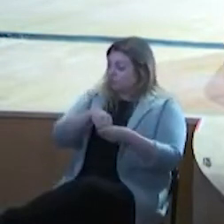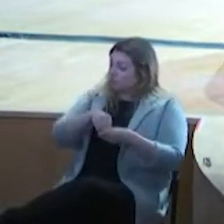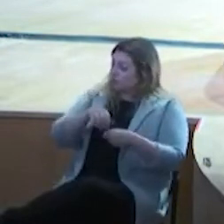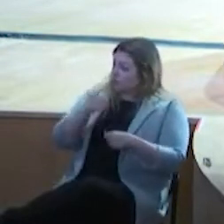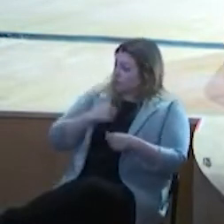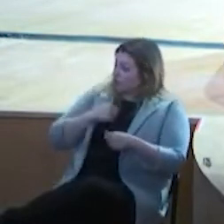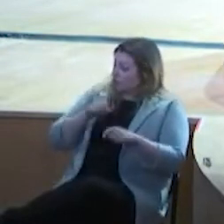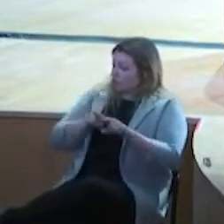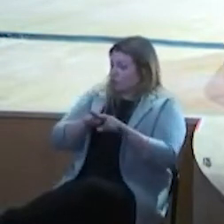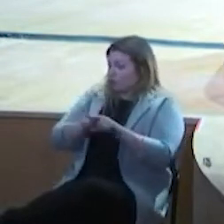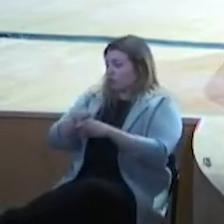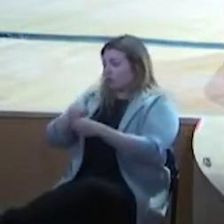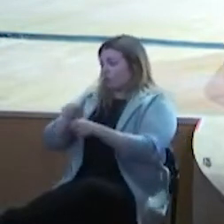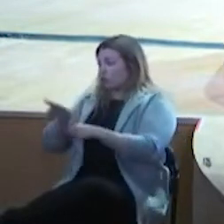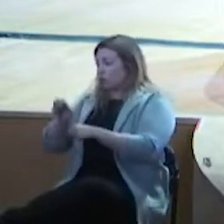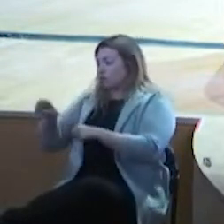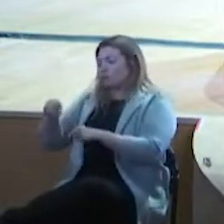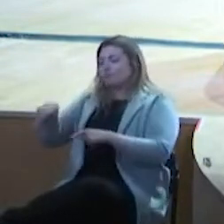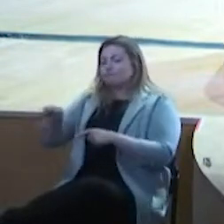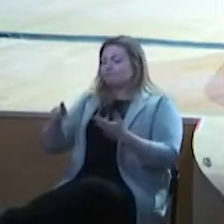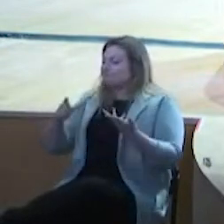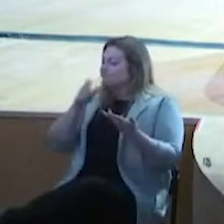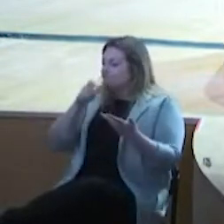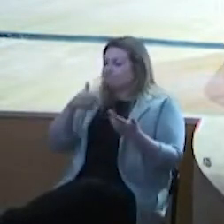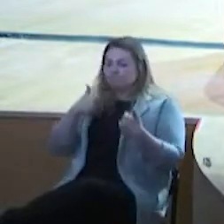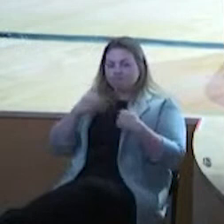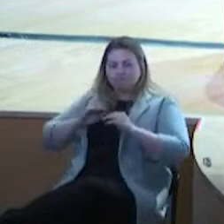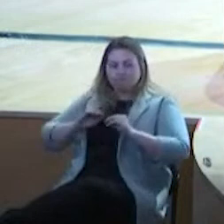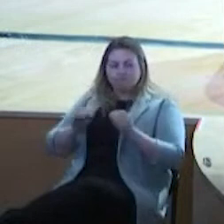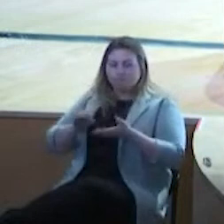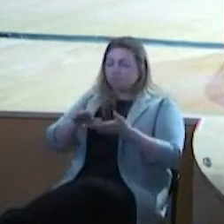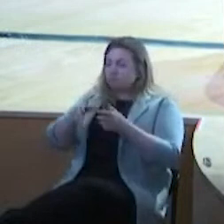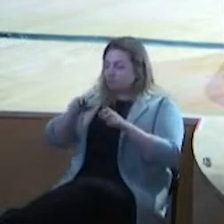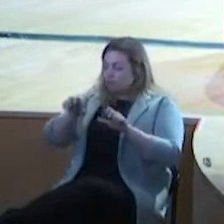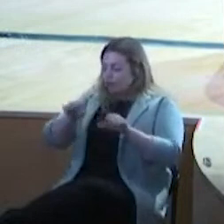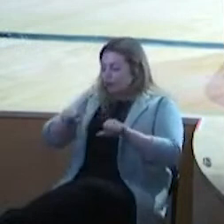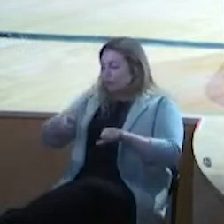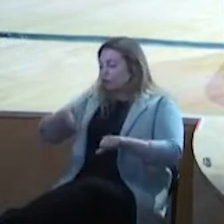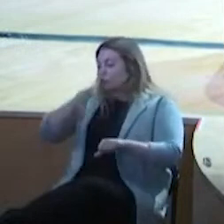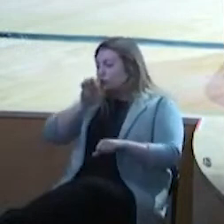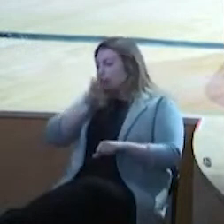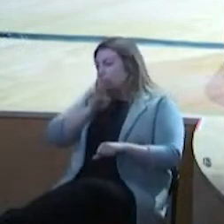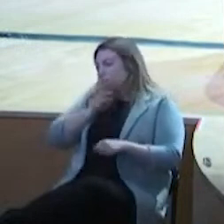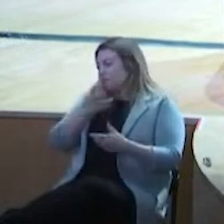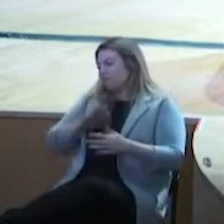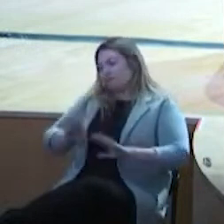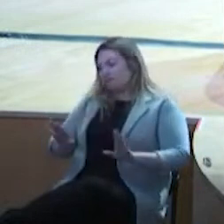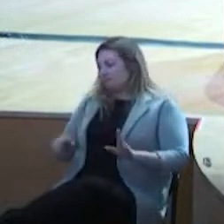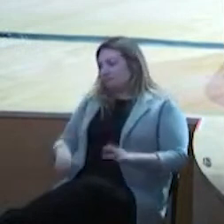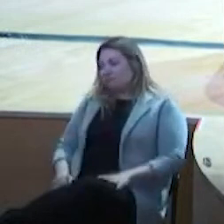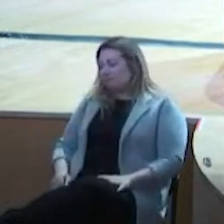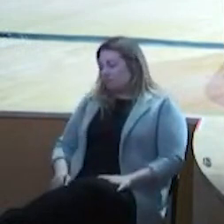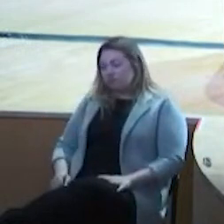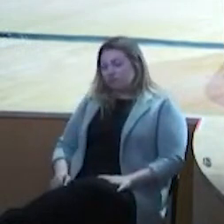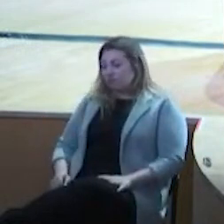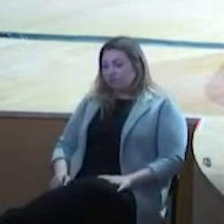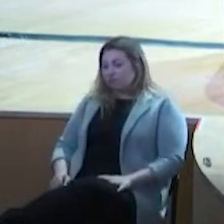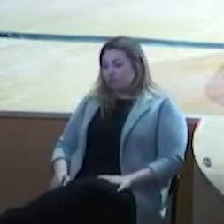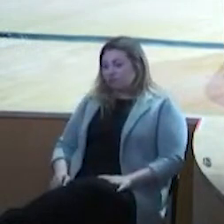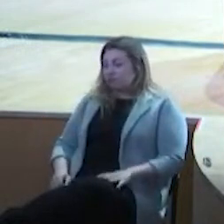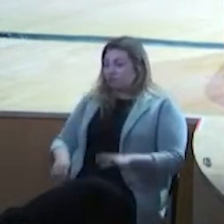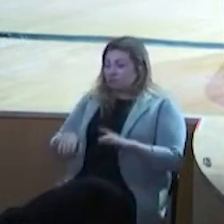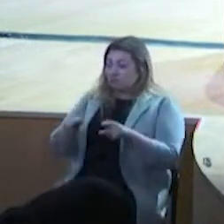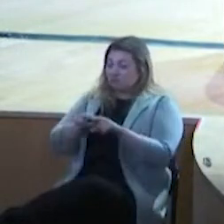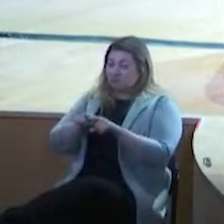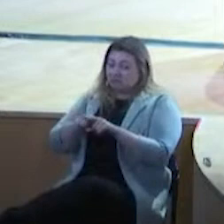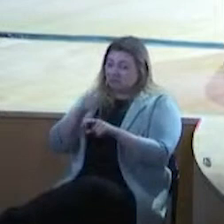but across the United States, that does not have potable drinking water, let alone the traditional access